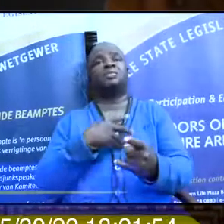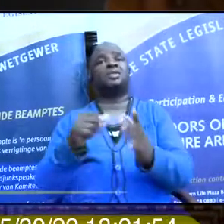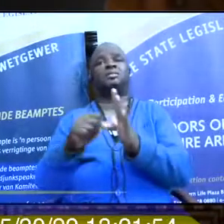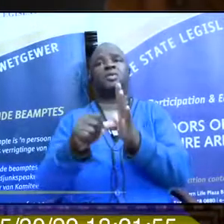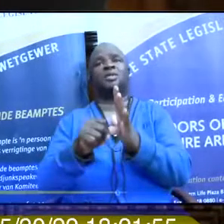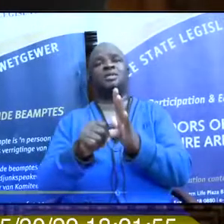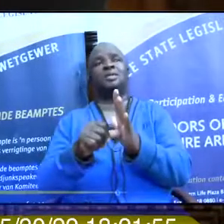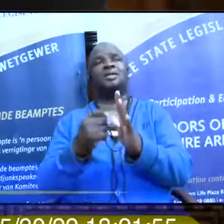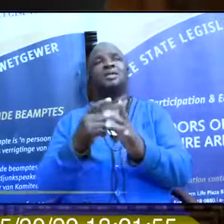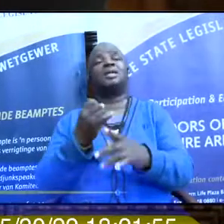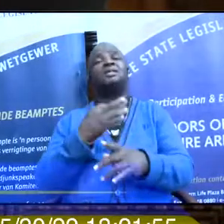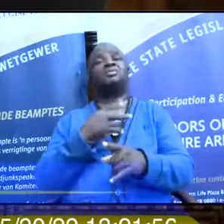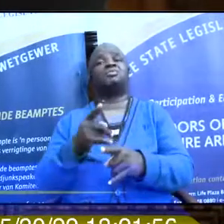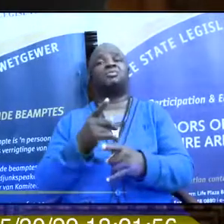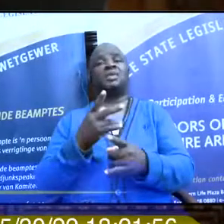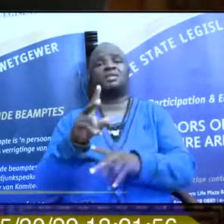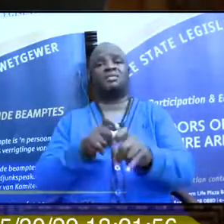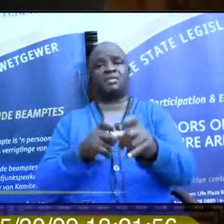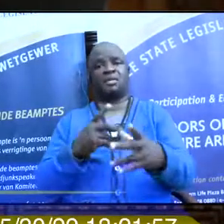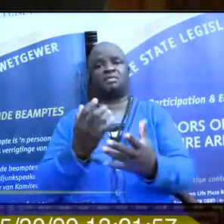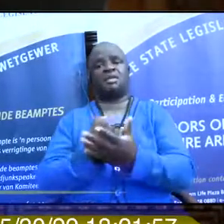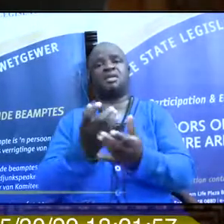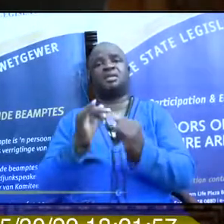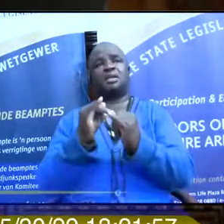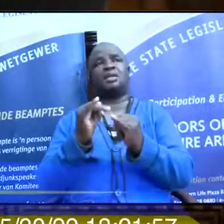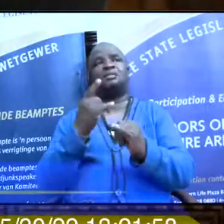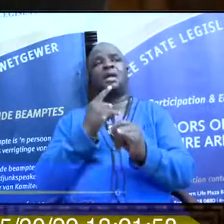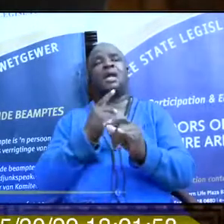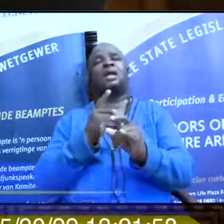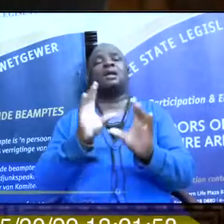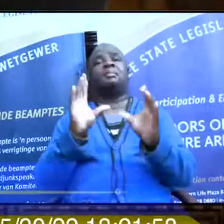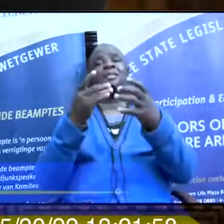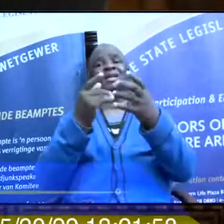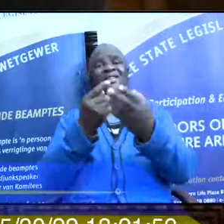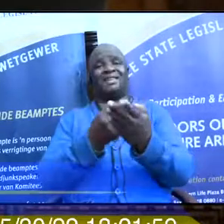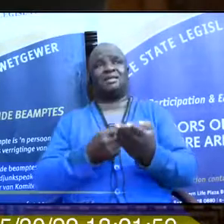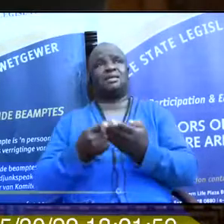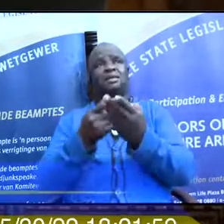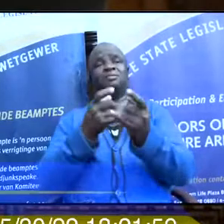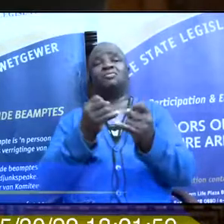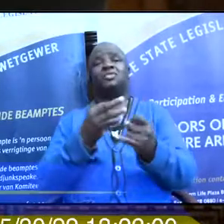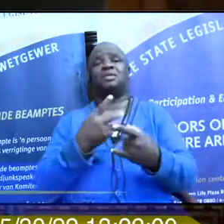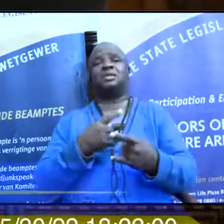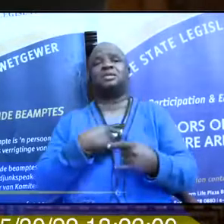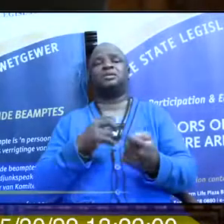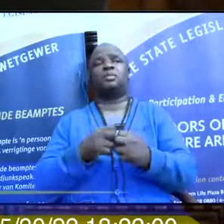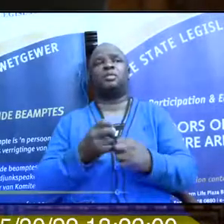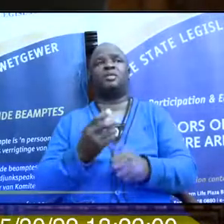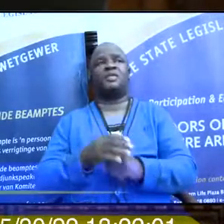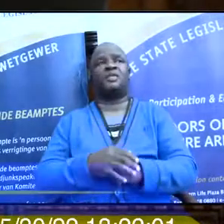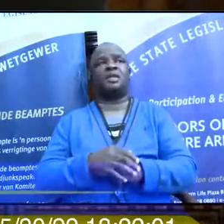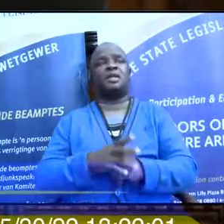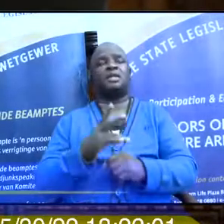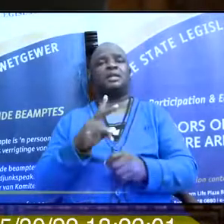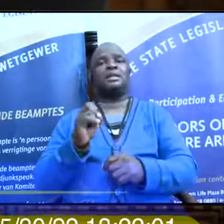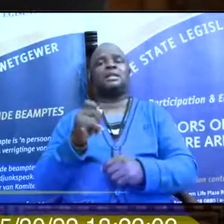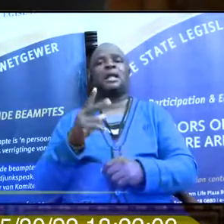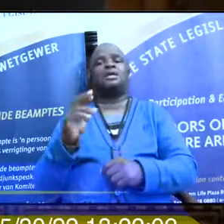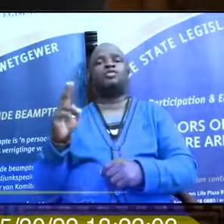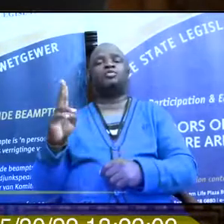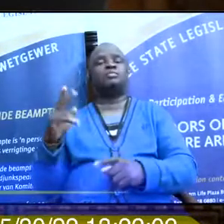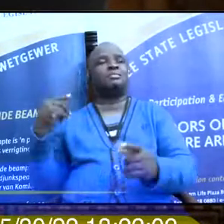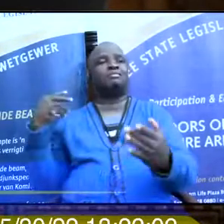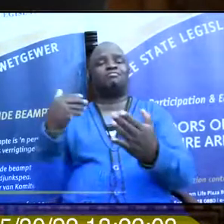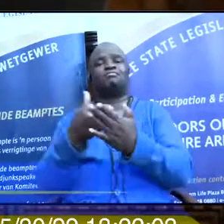and if they are not taken seriously the beginning is under threat as such we have been vocal on the feeling of